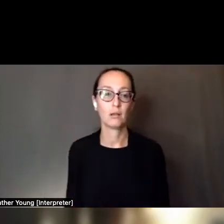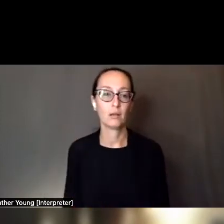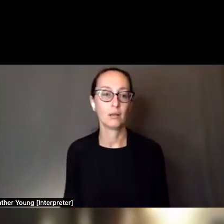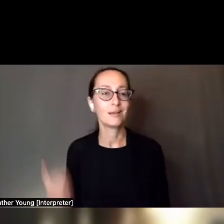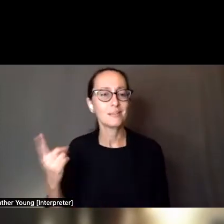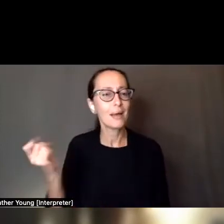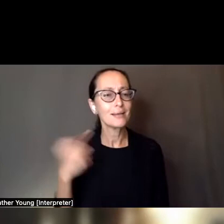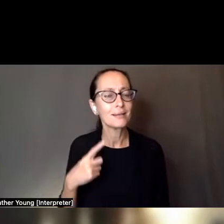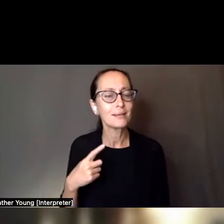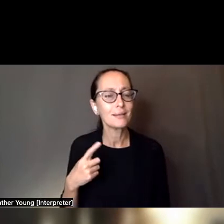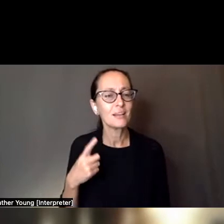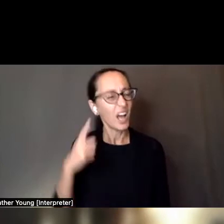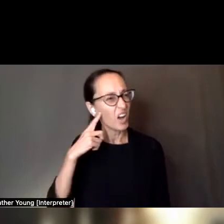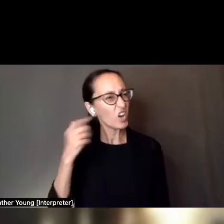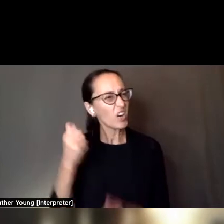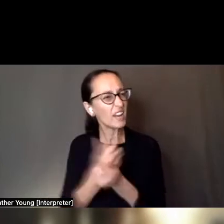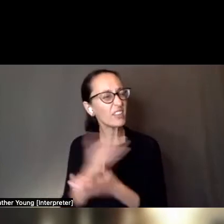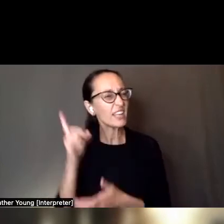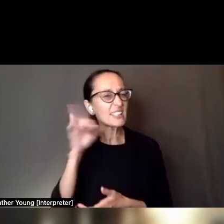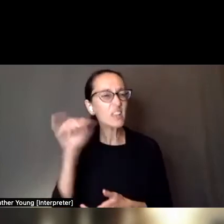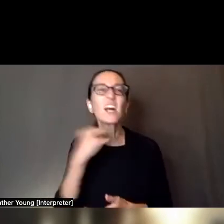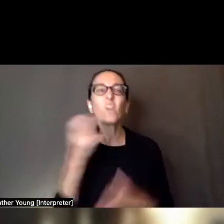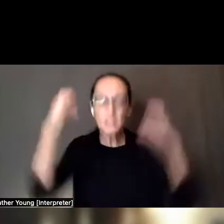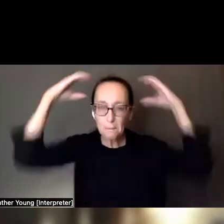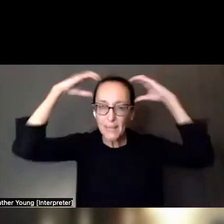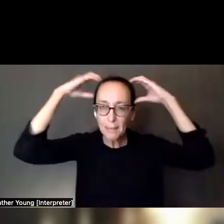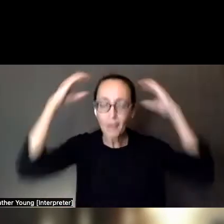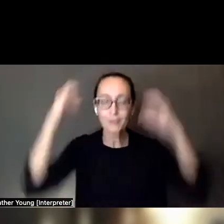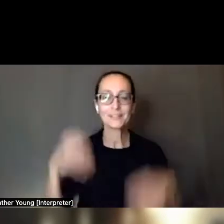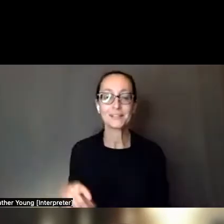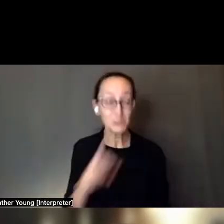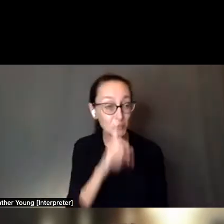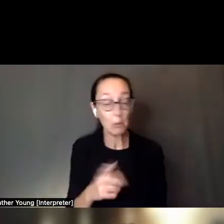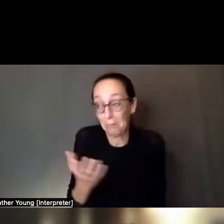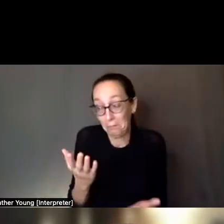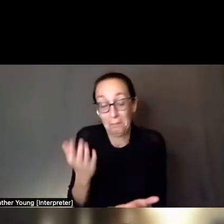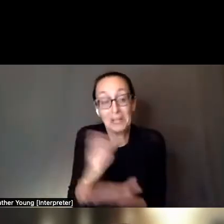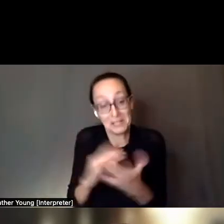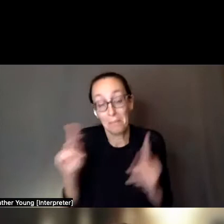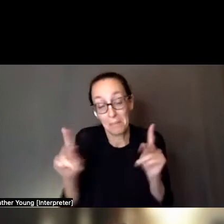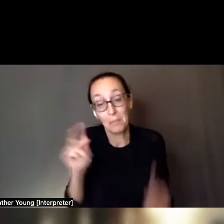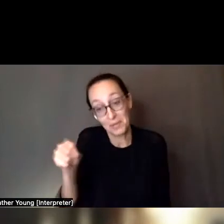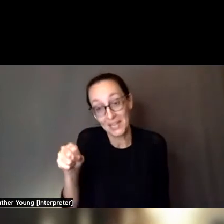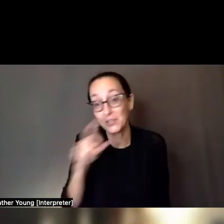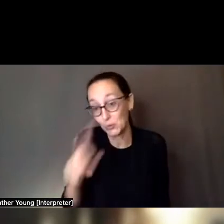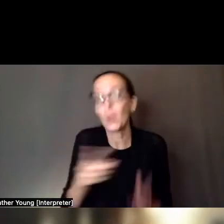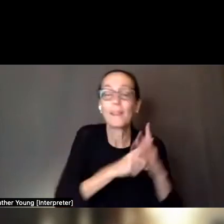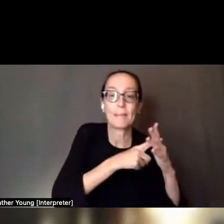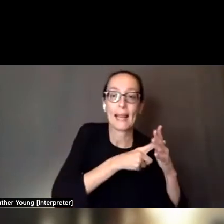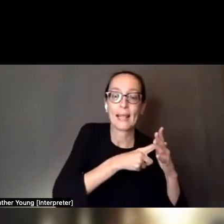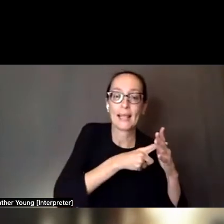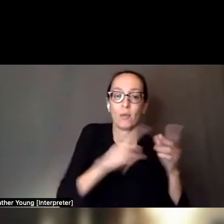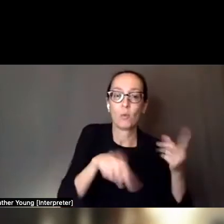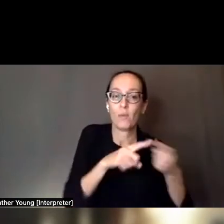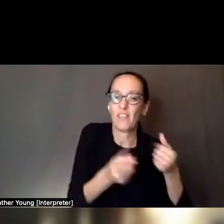sounds like a Mickey Mouse voice. Is that true? For some people, it is true at the beginning. But